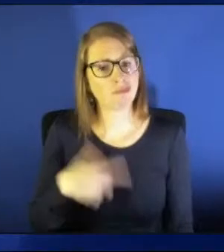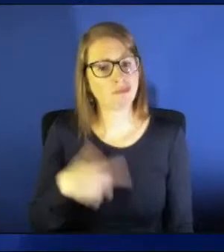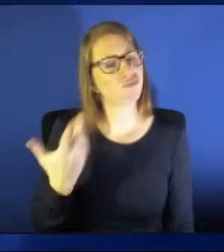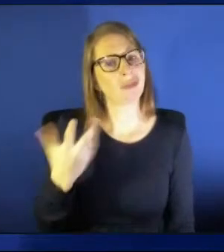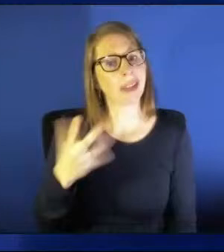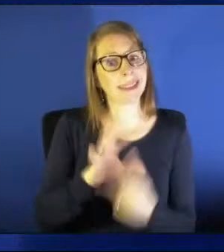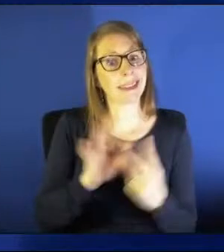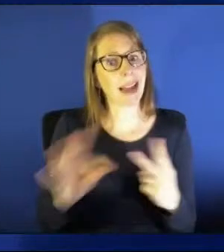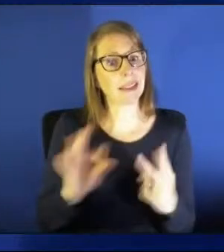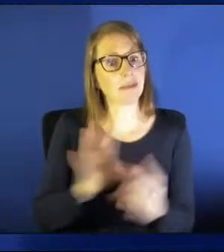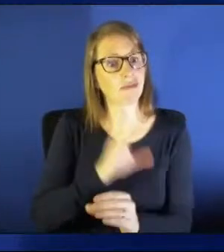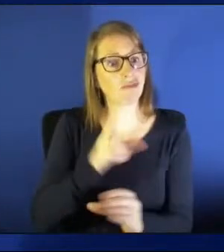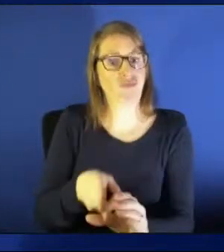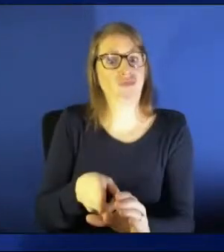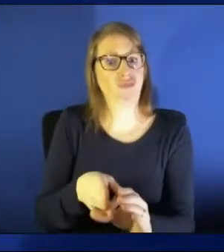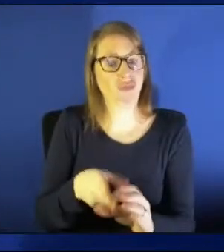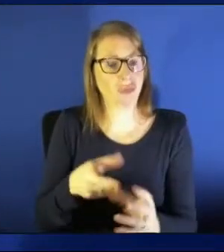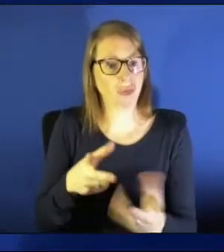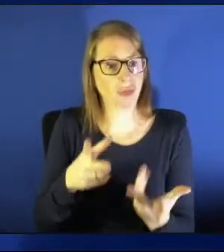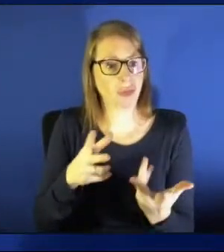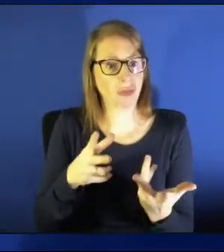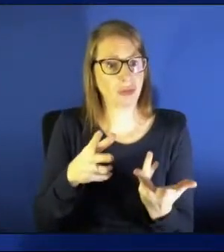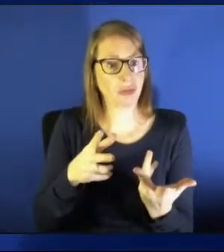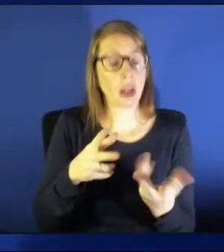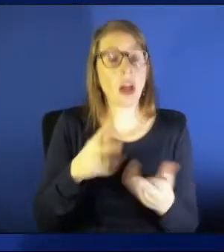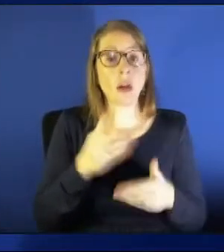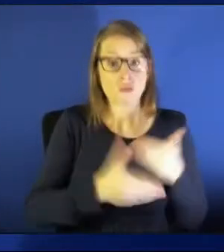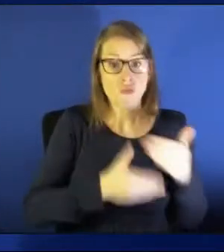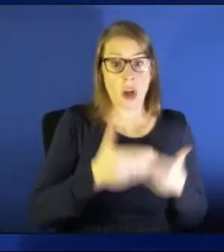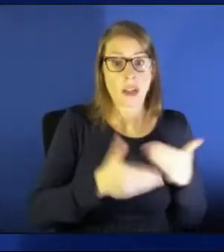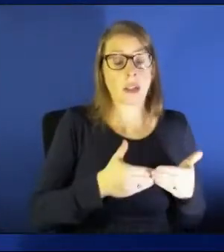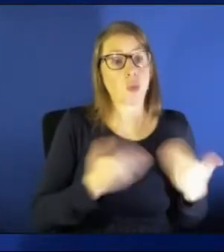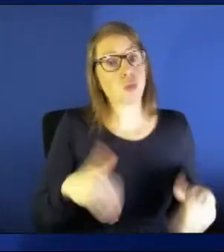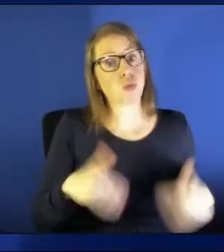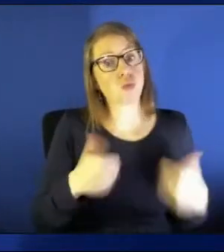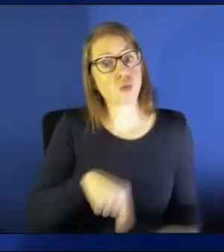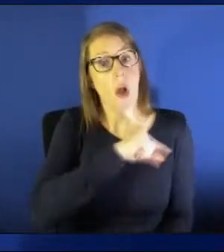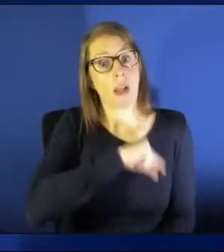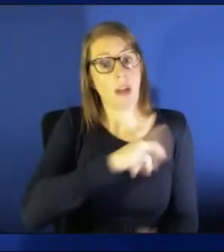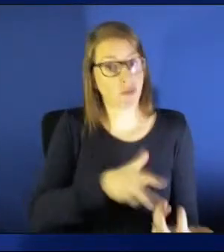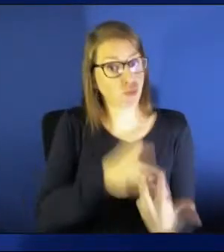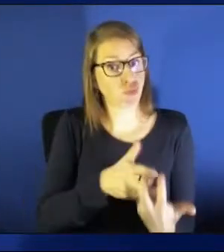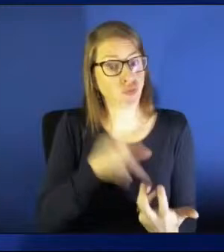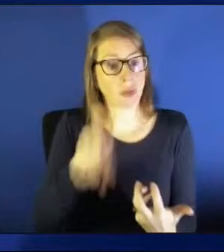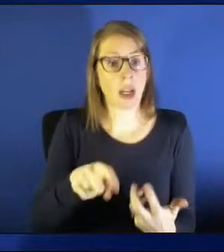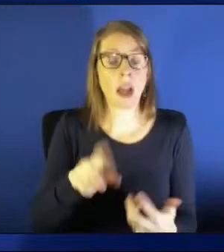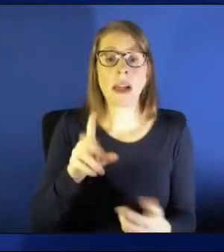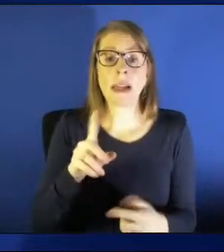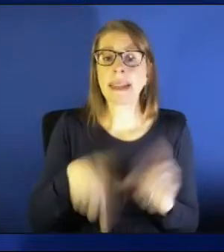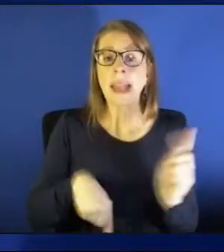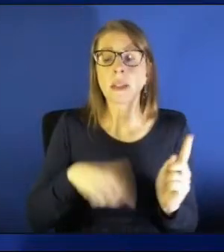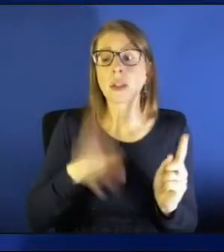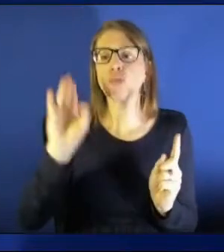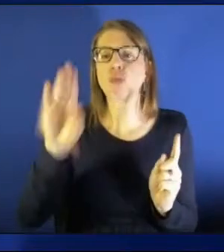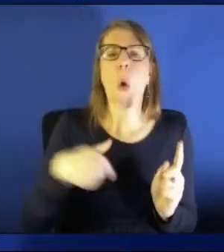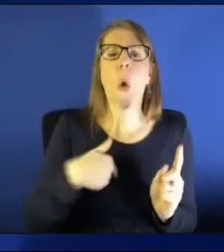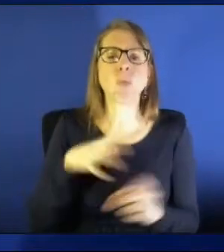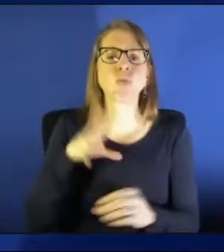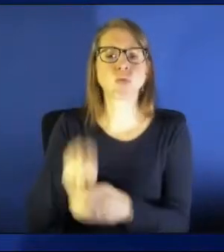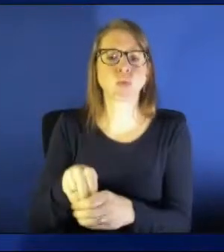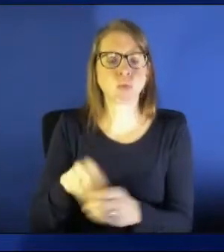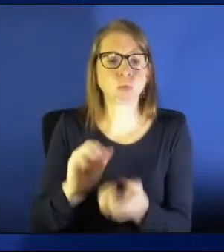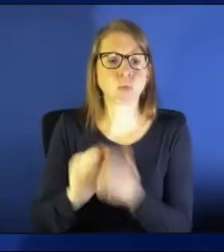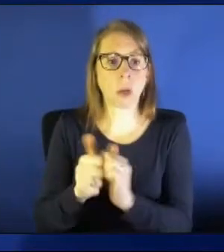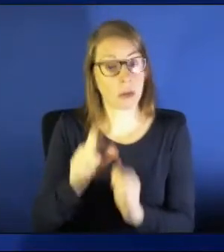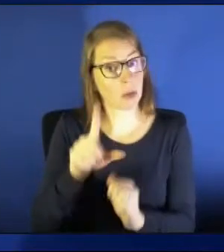Well, it's quite the process, because you have to qualify. Yeah. It's one of the few races where you just can't say, well, I'm going to run it. You have to actually show up and get